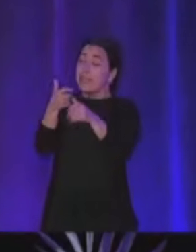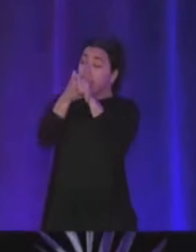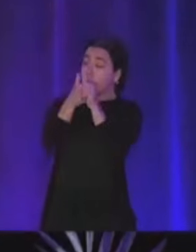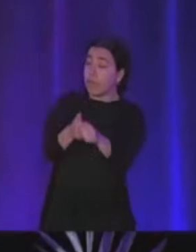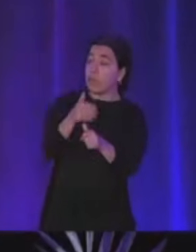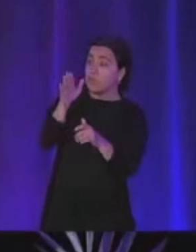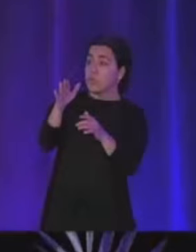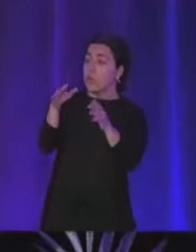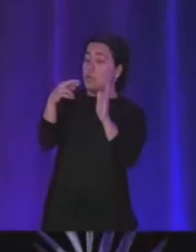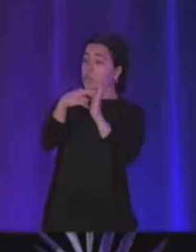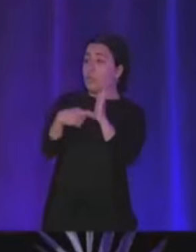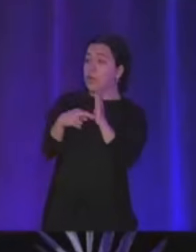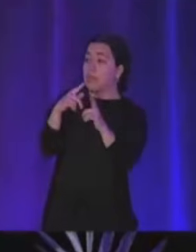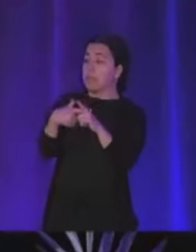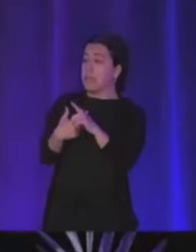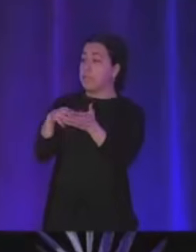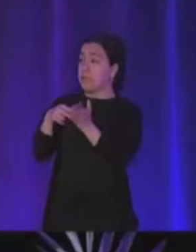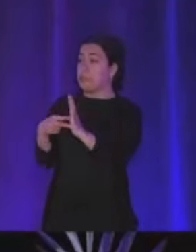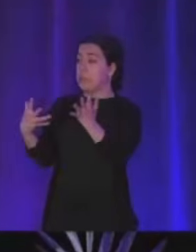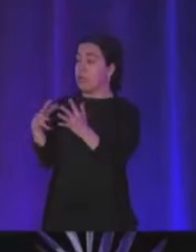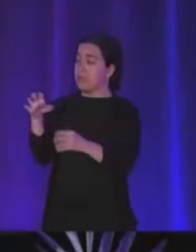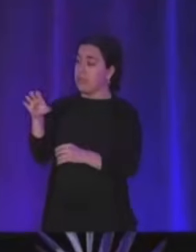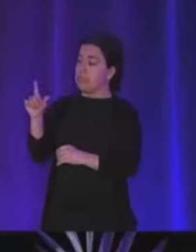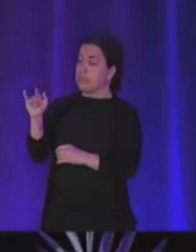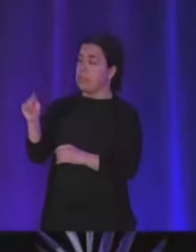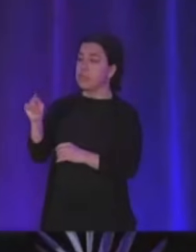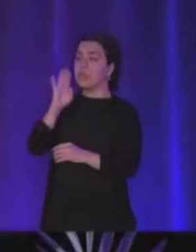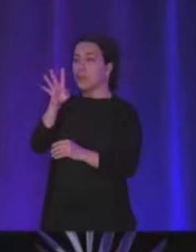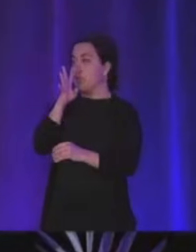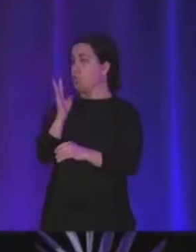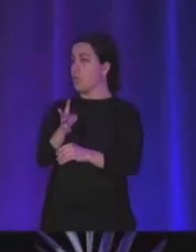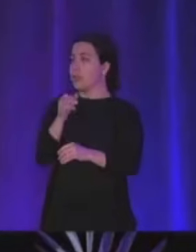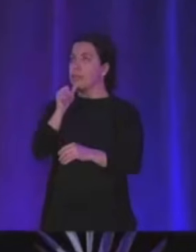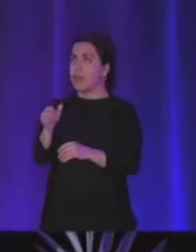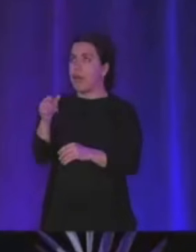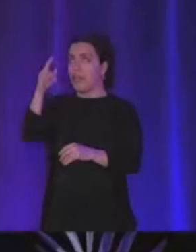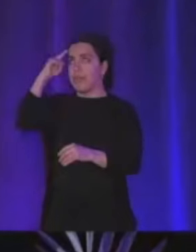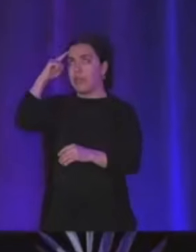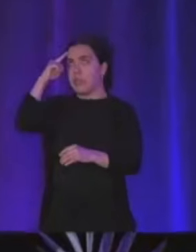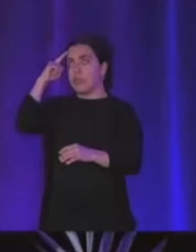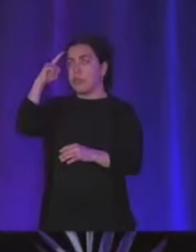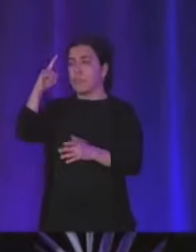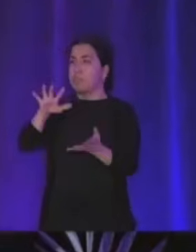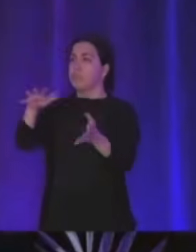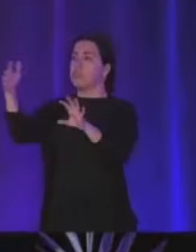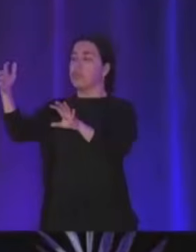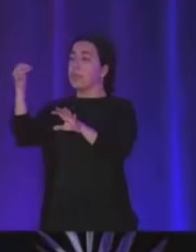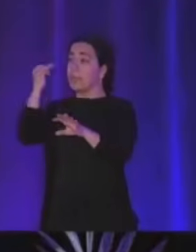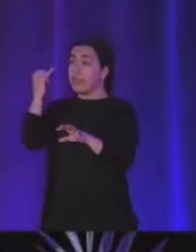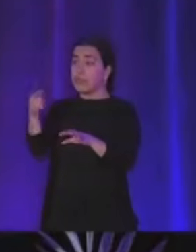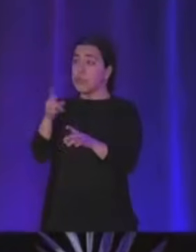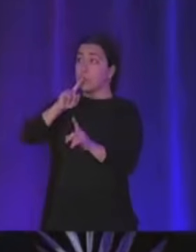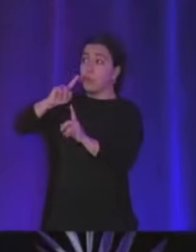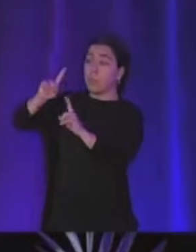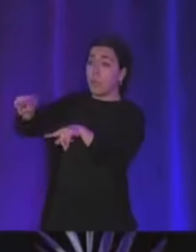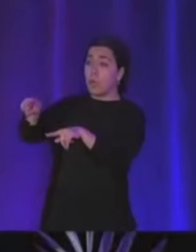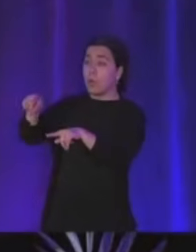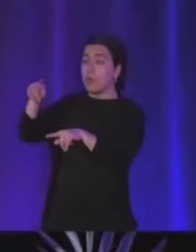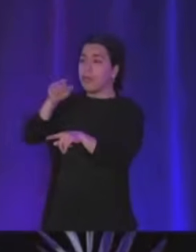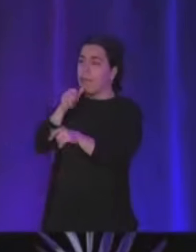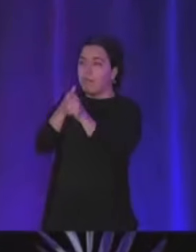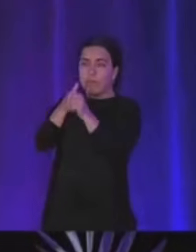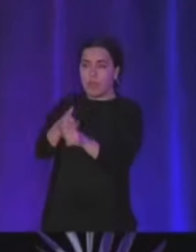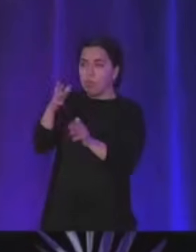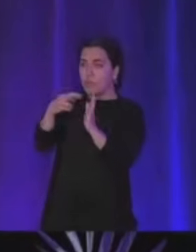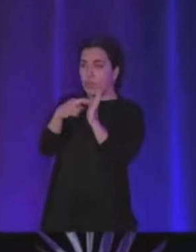you saying this ESLint disable is unnecessary. But if you enable report unused disable directives, then it will yell at you. Because why would you want to keep these